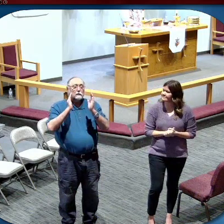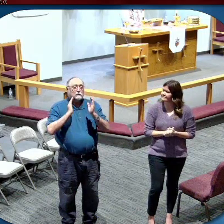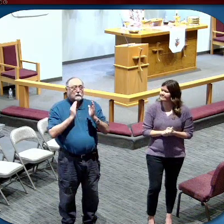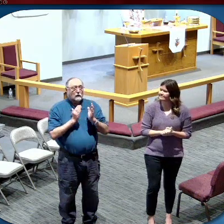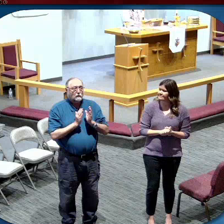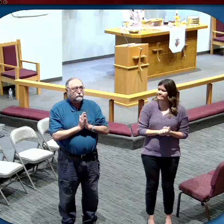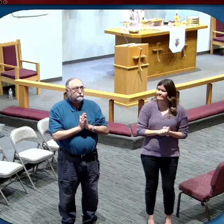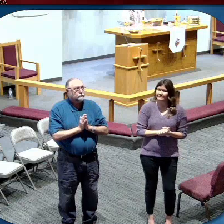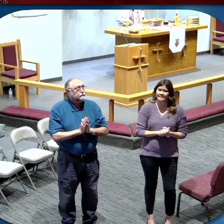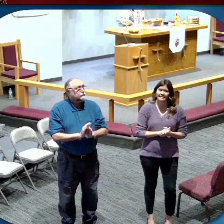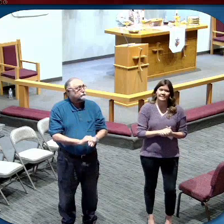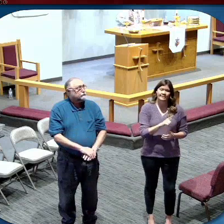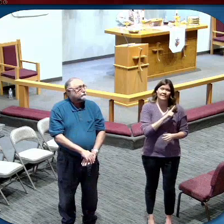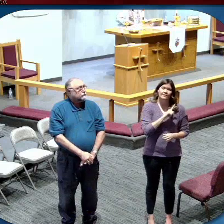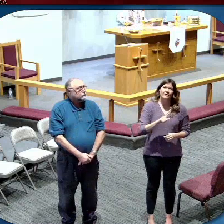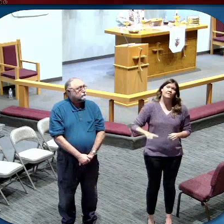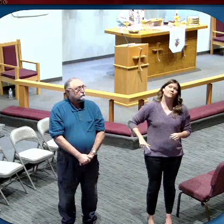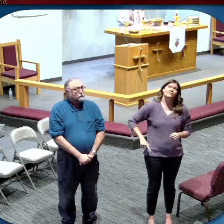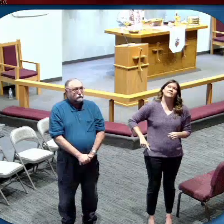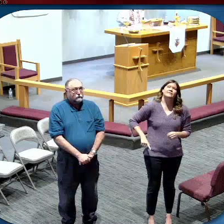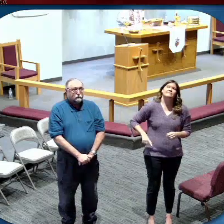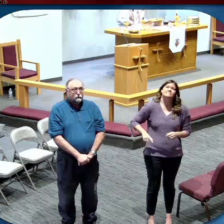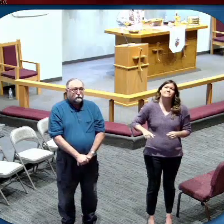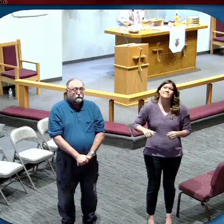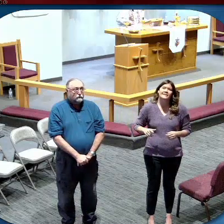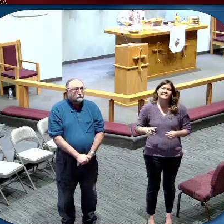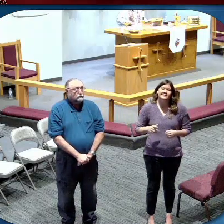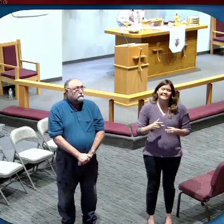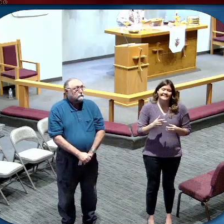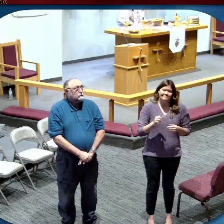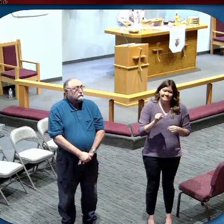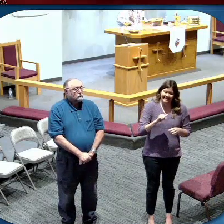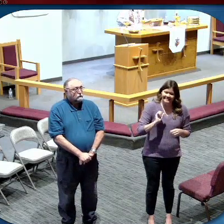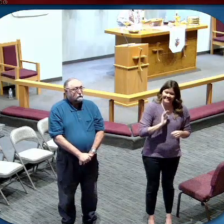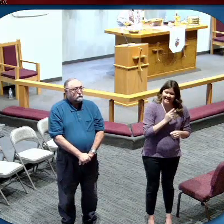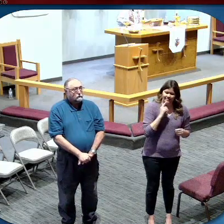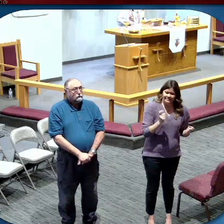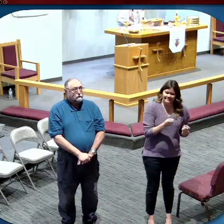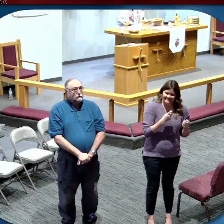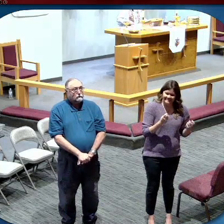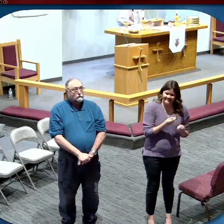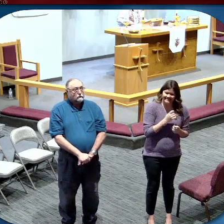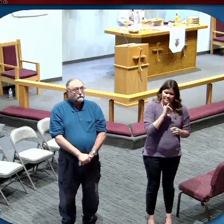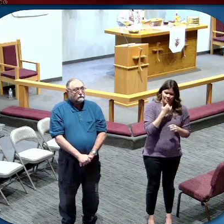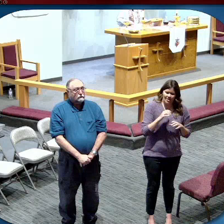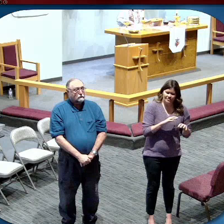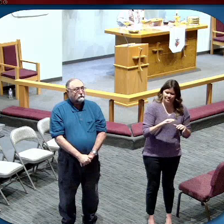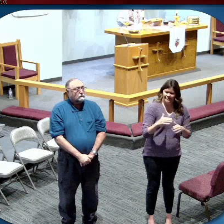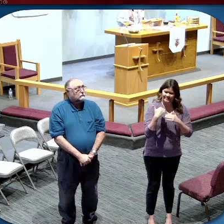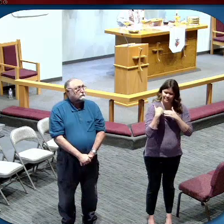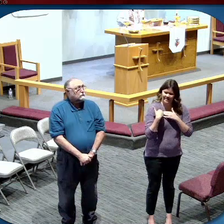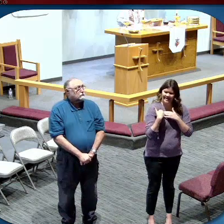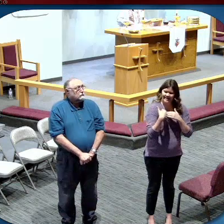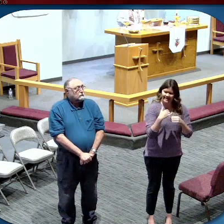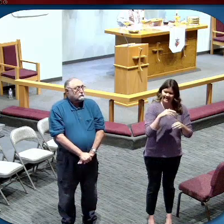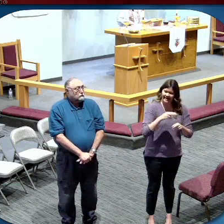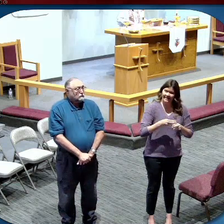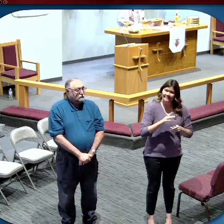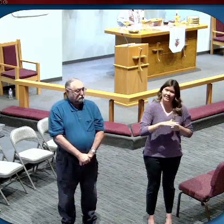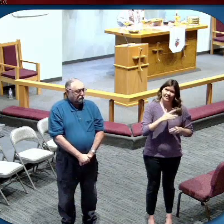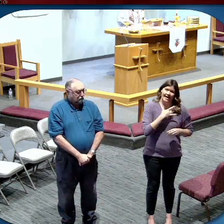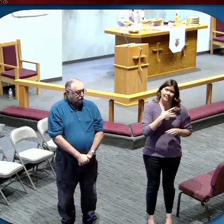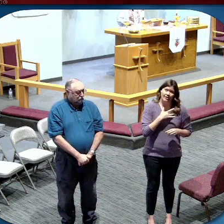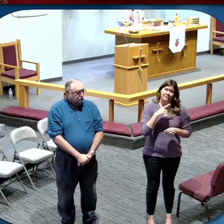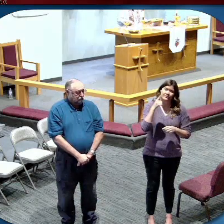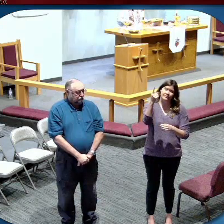Lord of all grace, though our many sins and shortcomings weigh heavy on our hearts, you come to